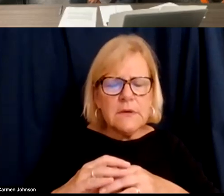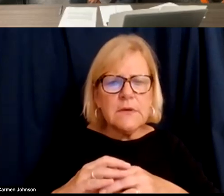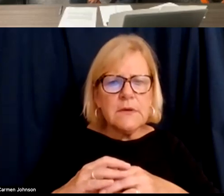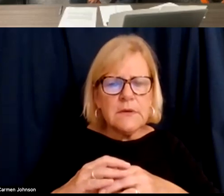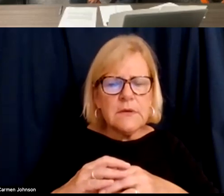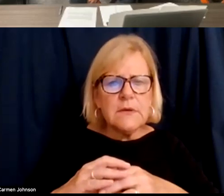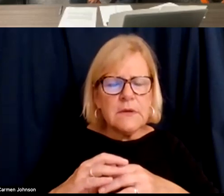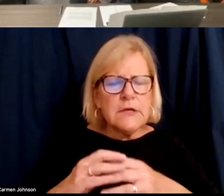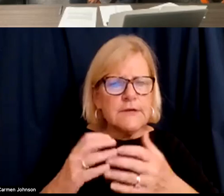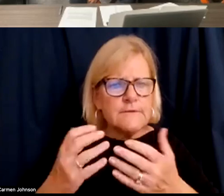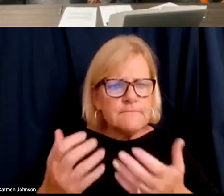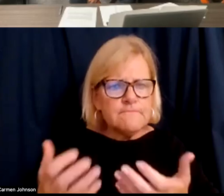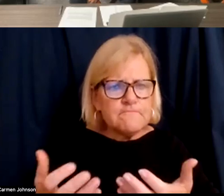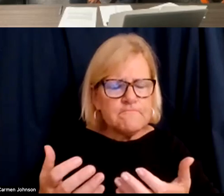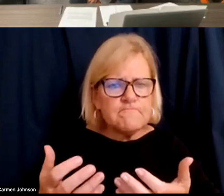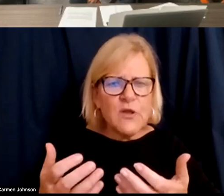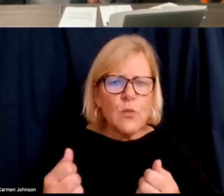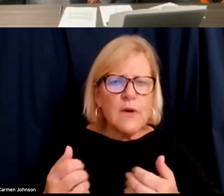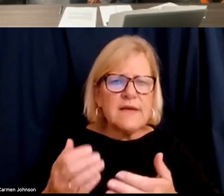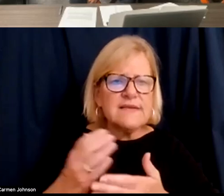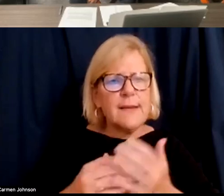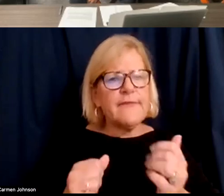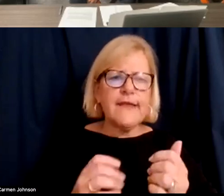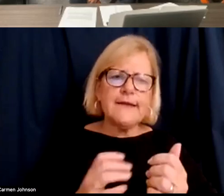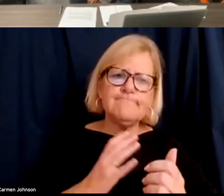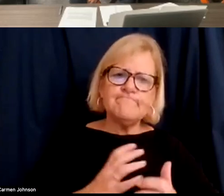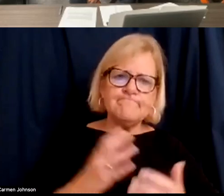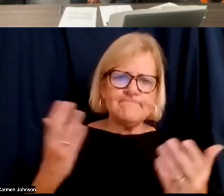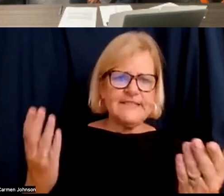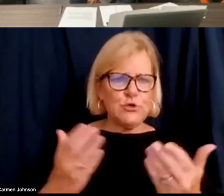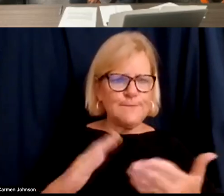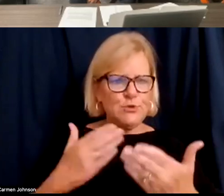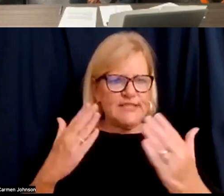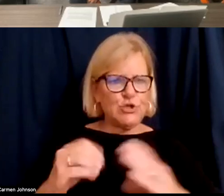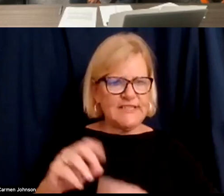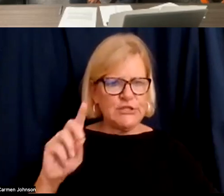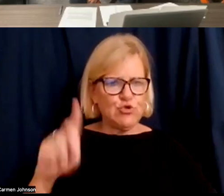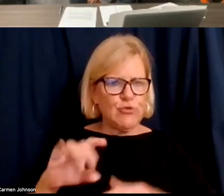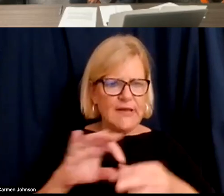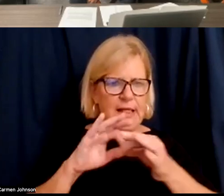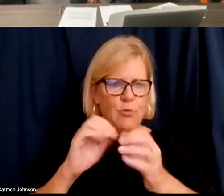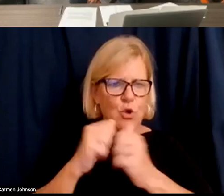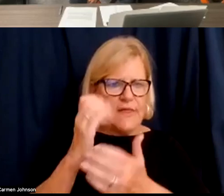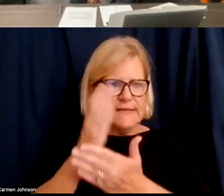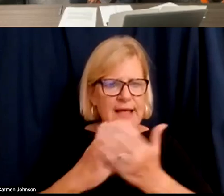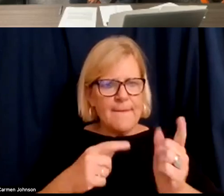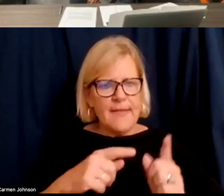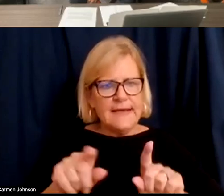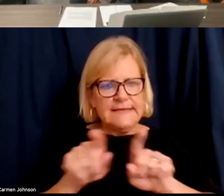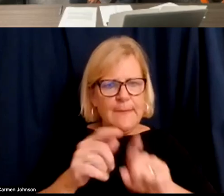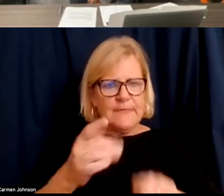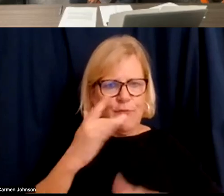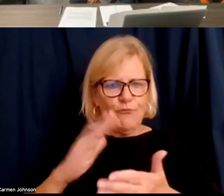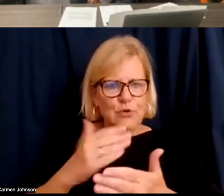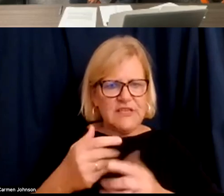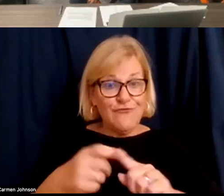guess for lack of a better word, some of the avant-garde musicians here in Detroit, in collaboration with some of the same types of